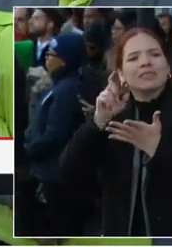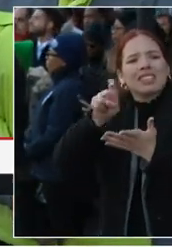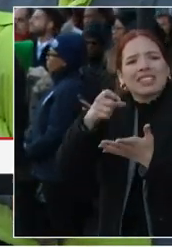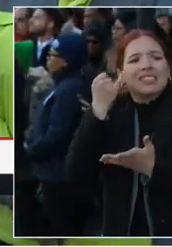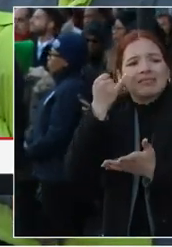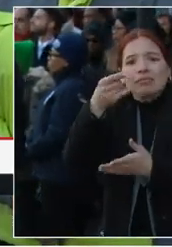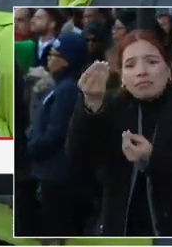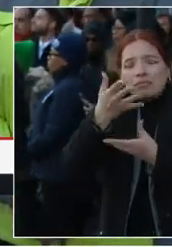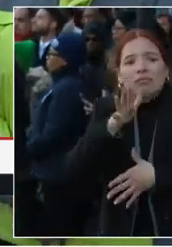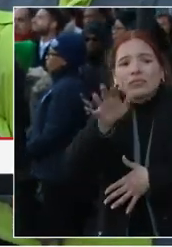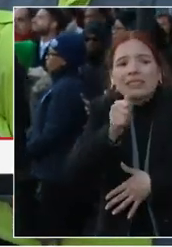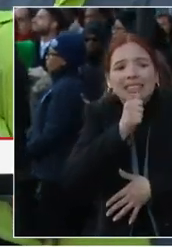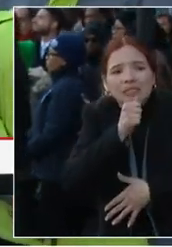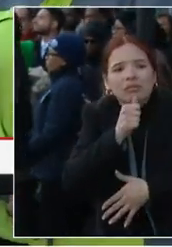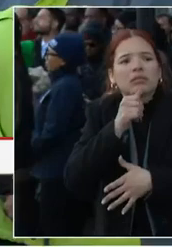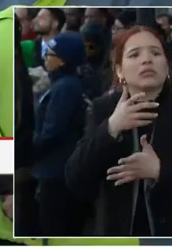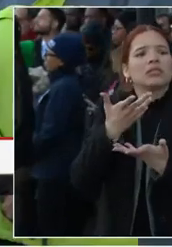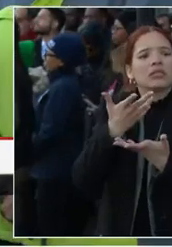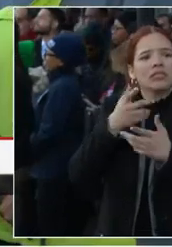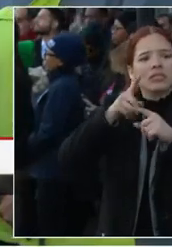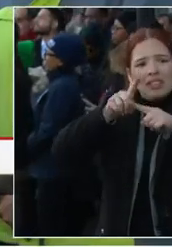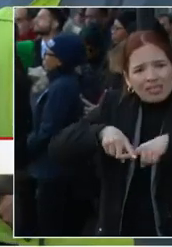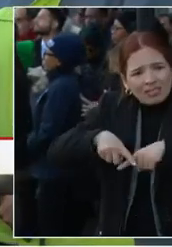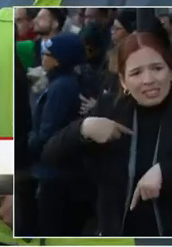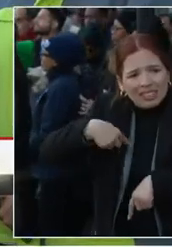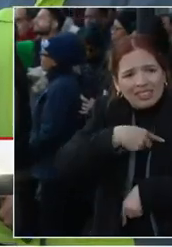officer who is able to engage with our